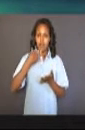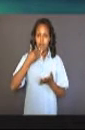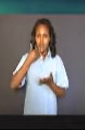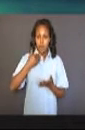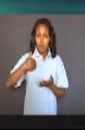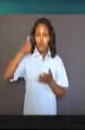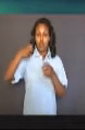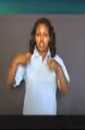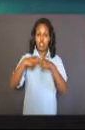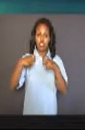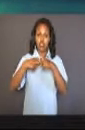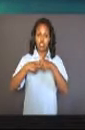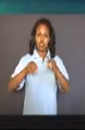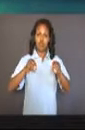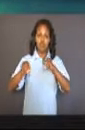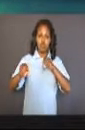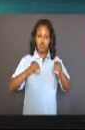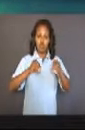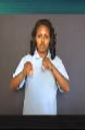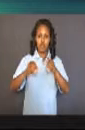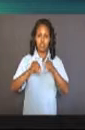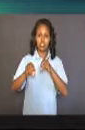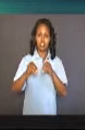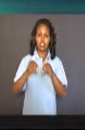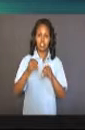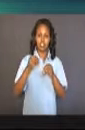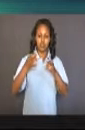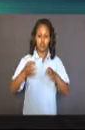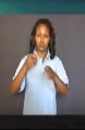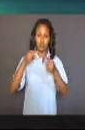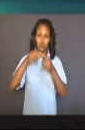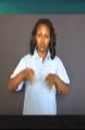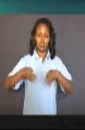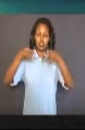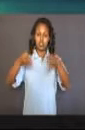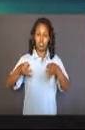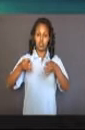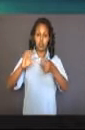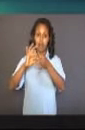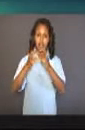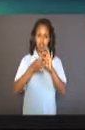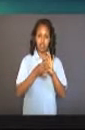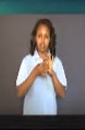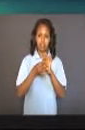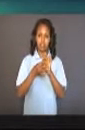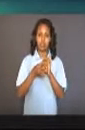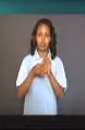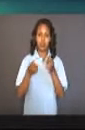more electrons move into the conduction band when